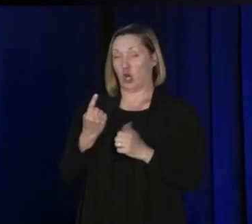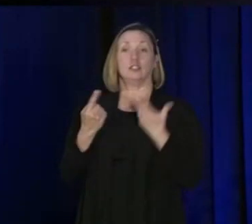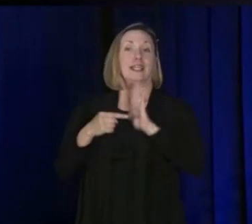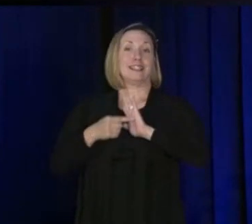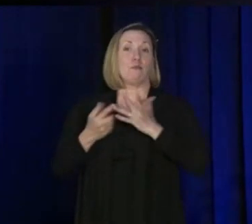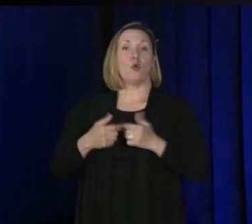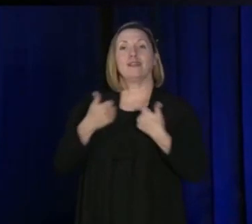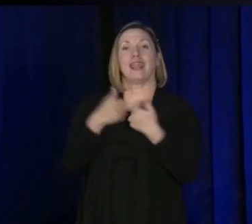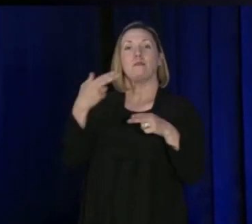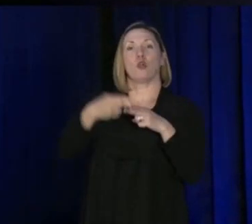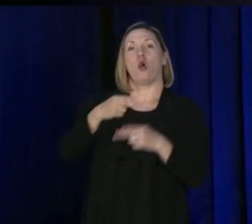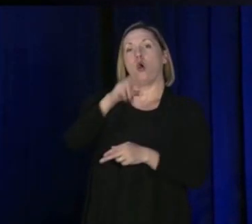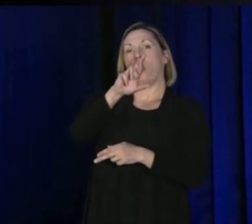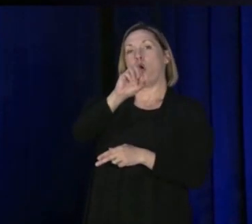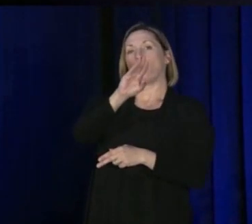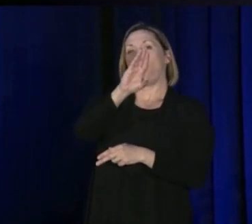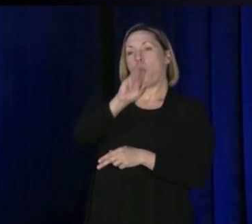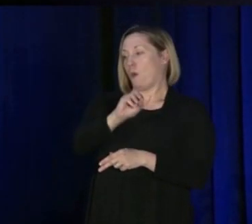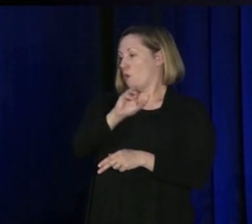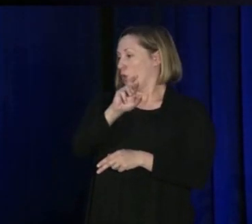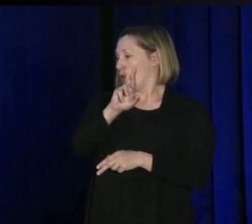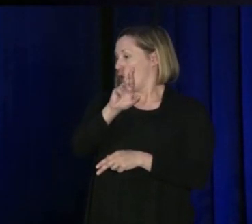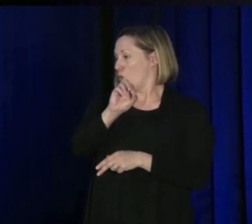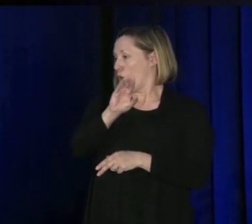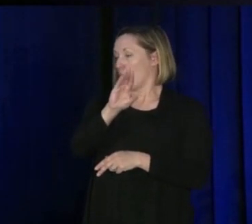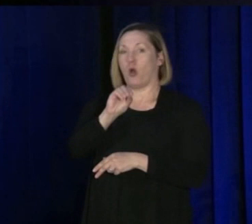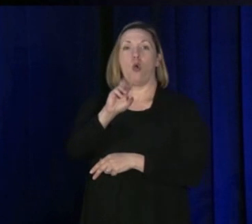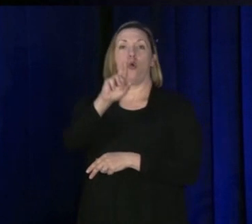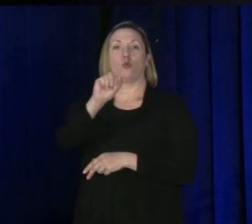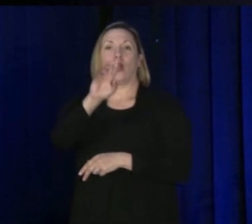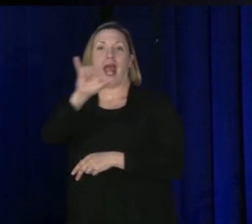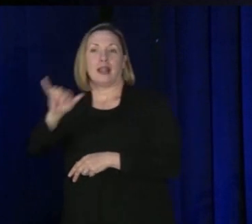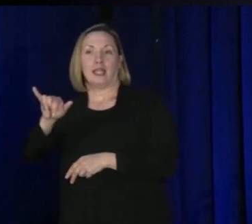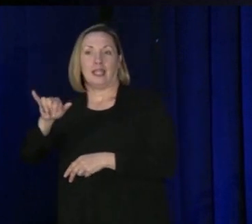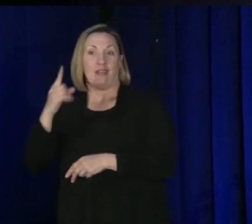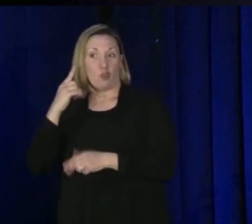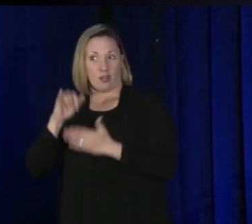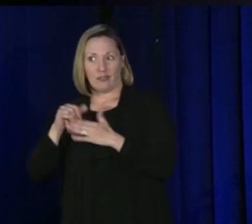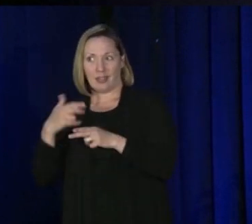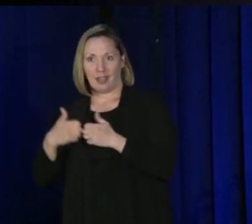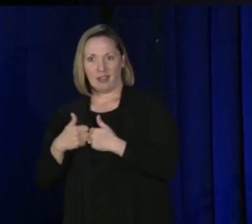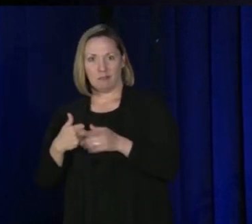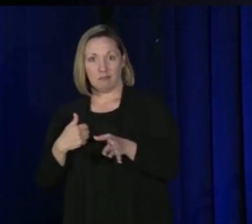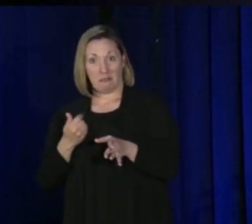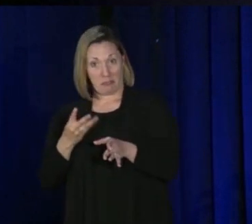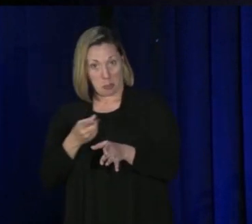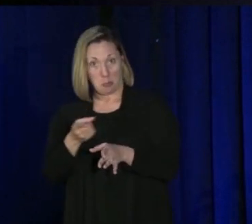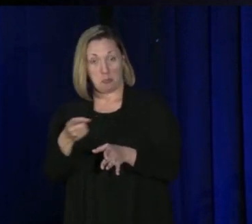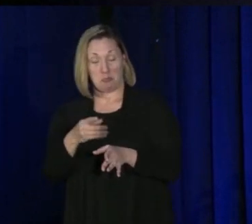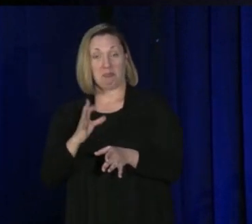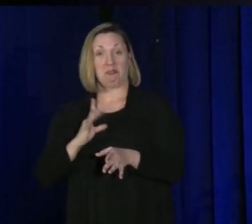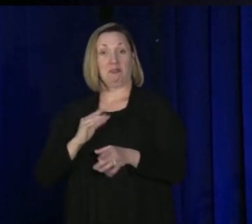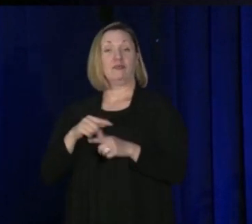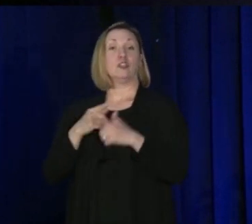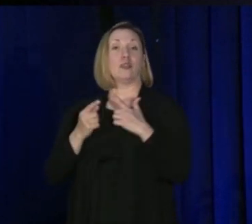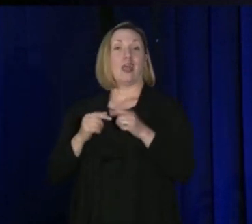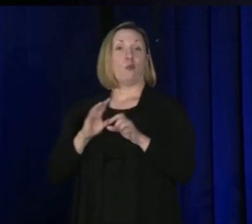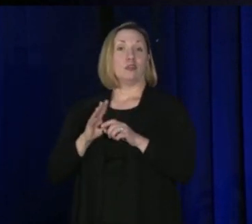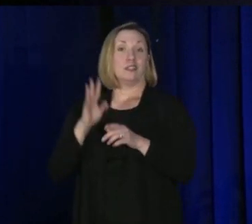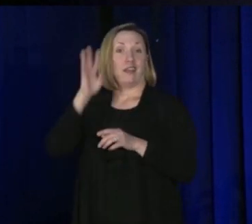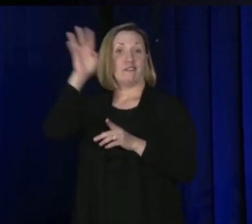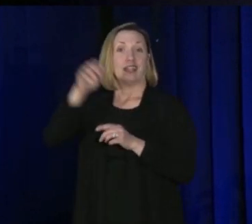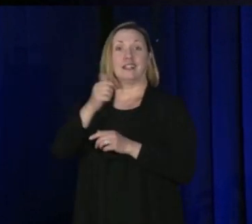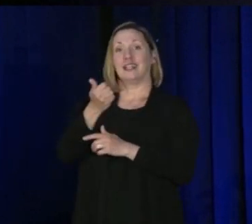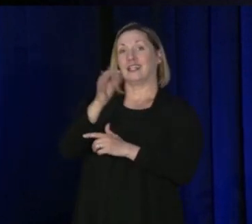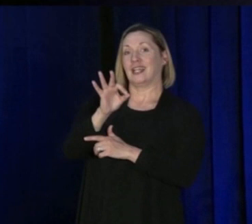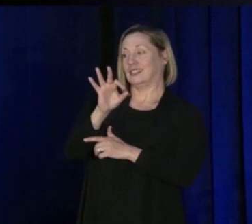called Robo Rally. Has anyone ever heard of this game? Really? Okay, great. This was invented back in 1992 by a guy named